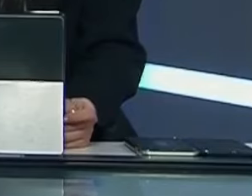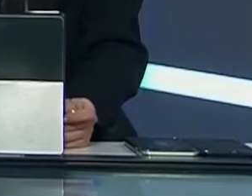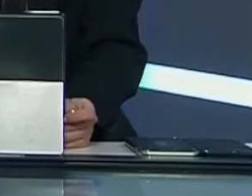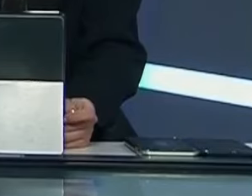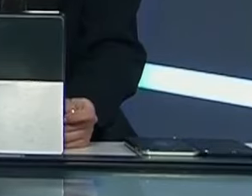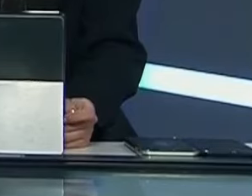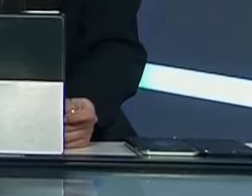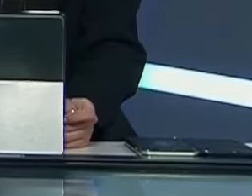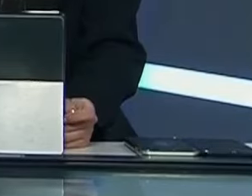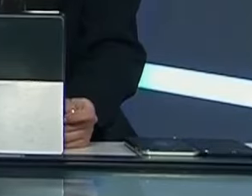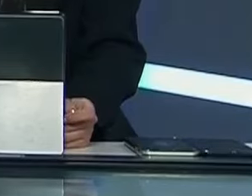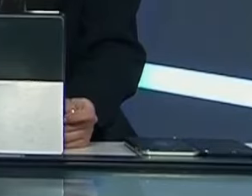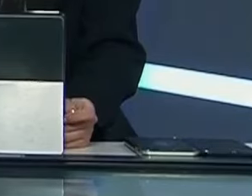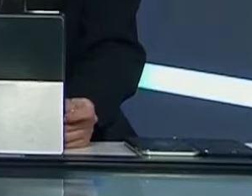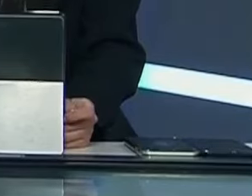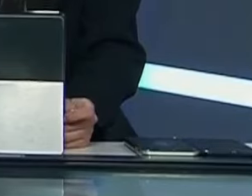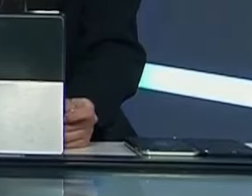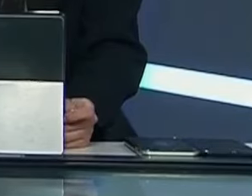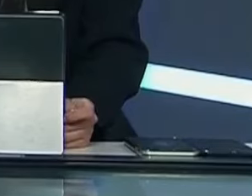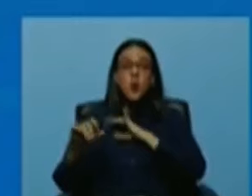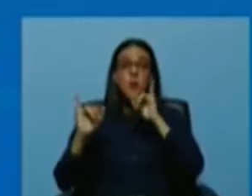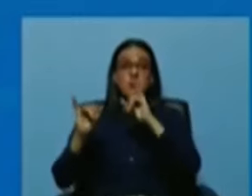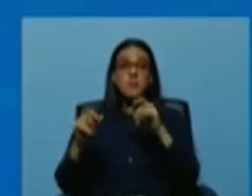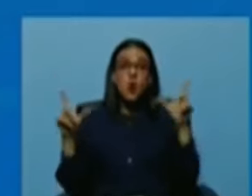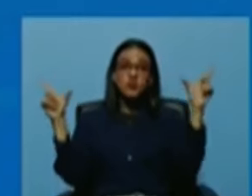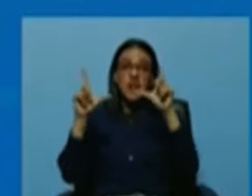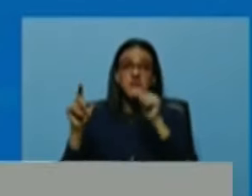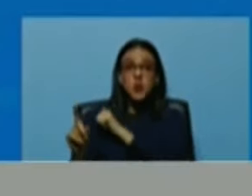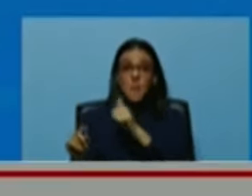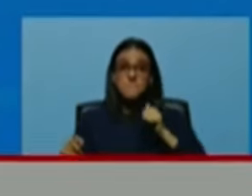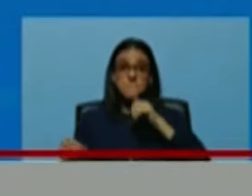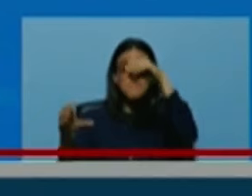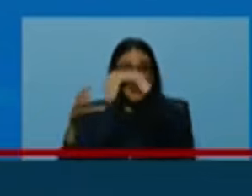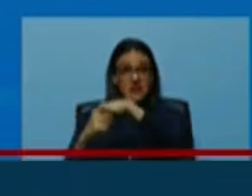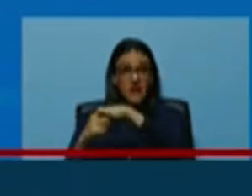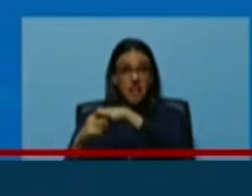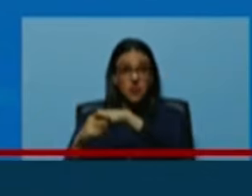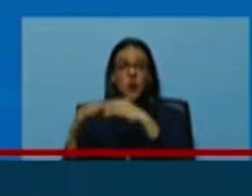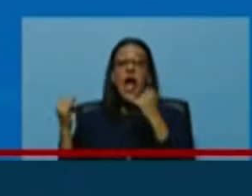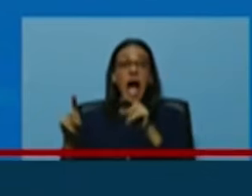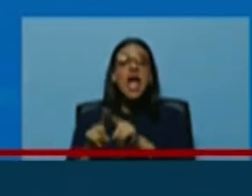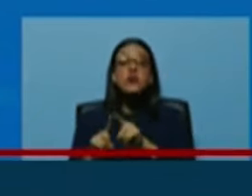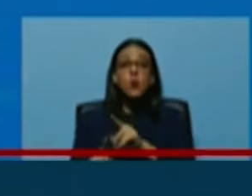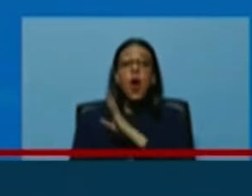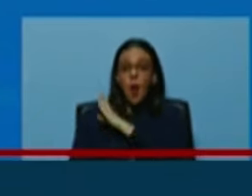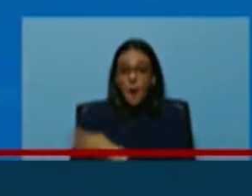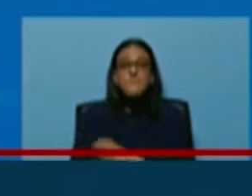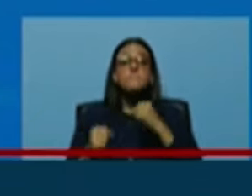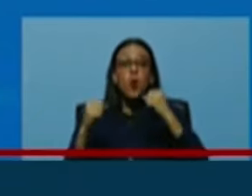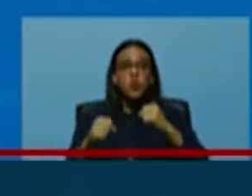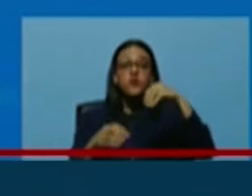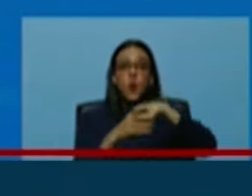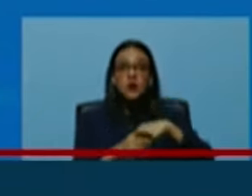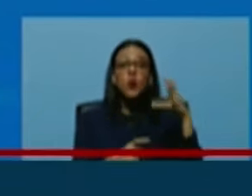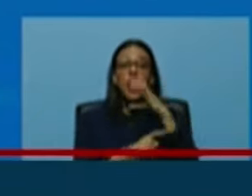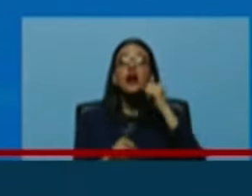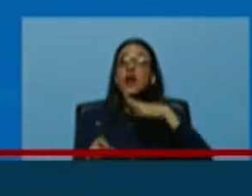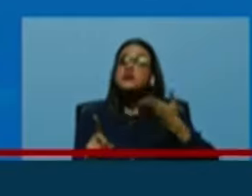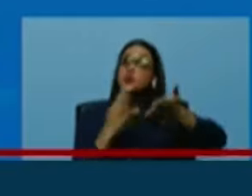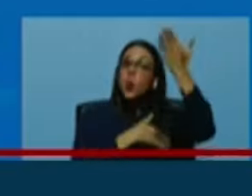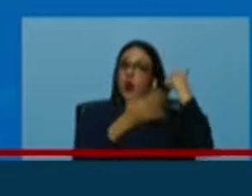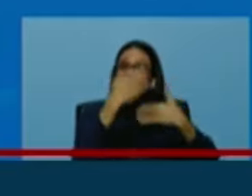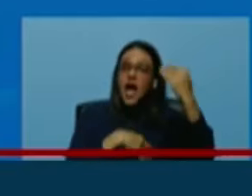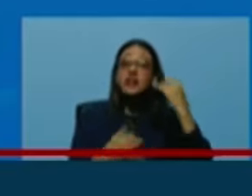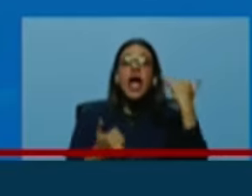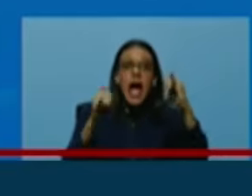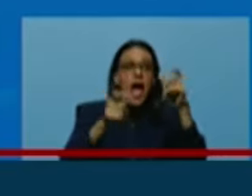Monday with a joint declaration of all its members. The meeting was attended by the Prime Minister of Antigua and Barbuda, Dominican Republic, Saint Kitts and Nevis,